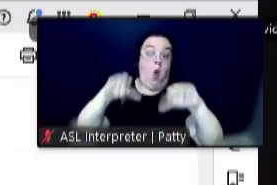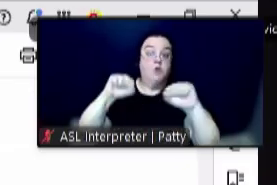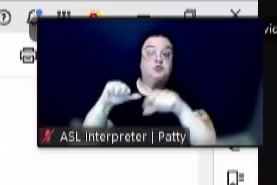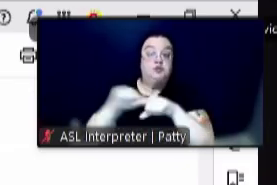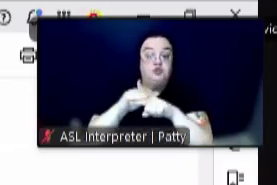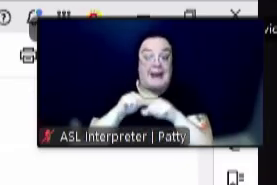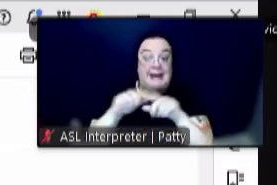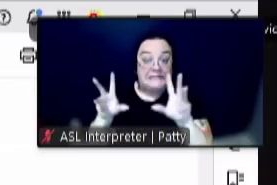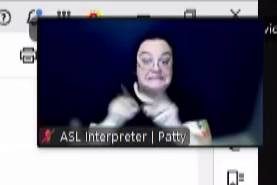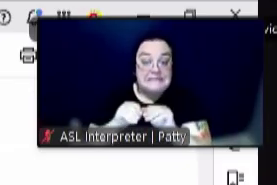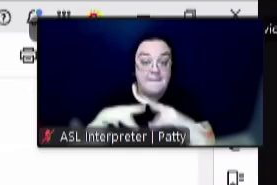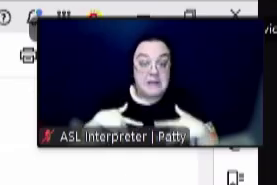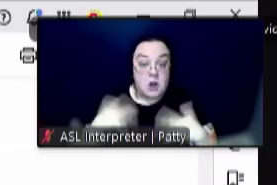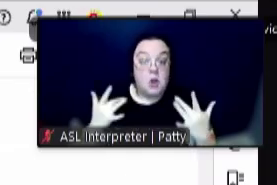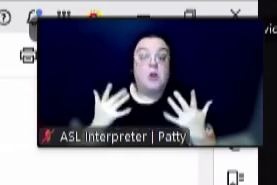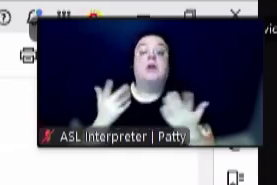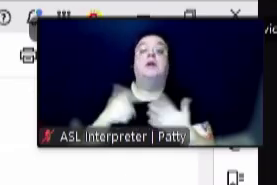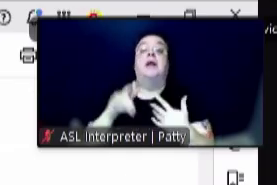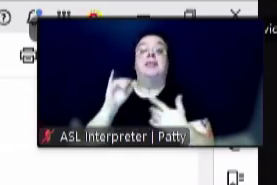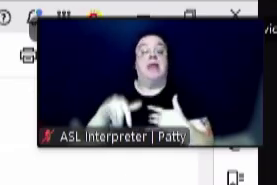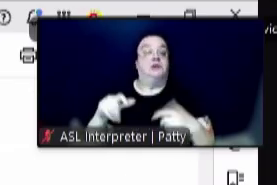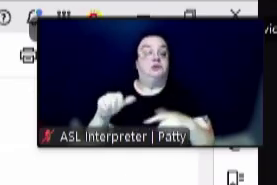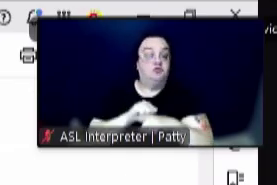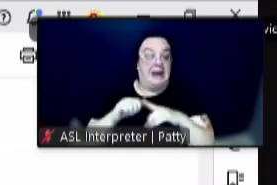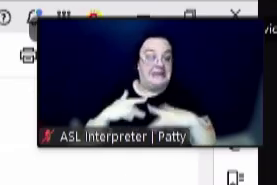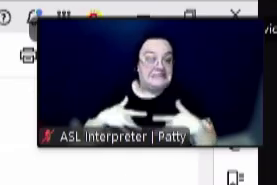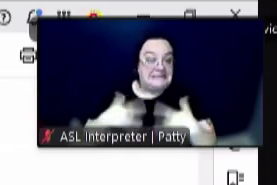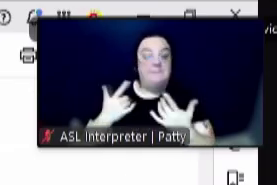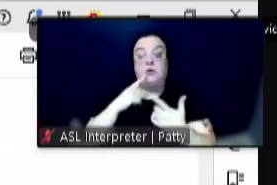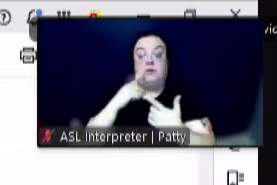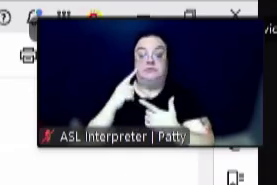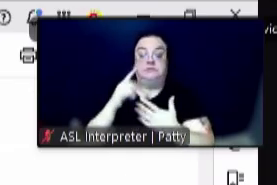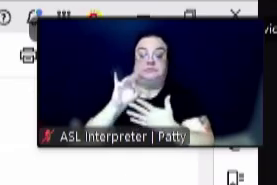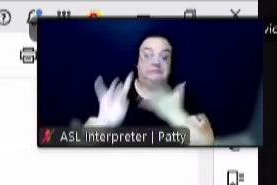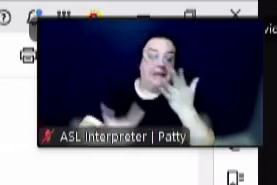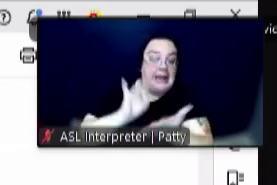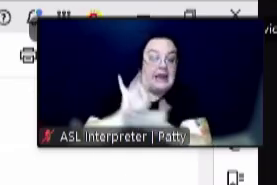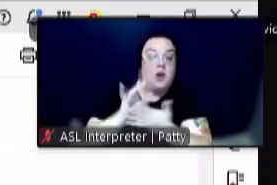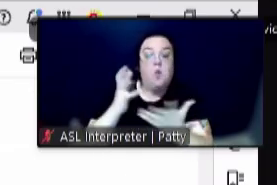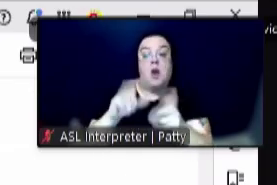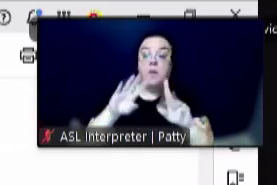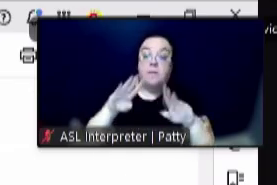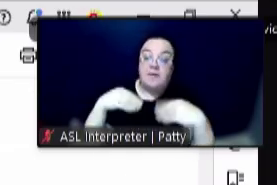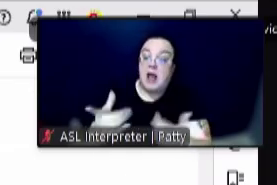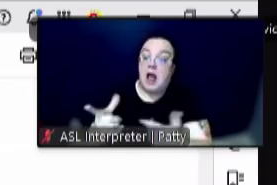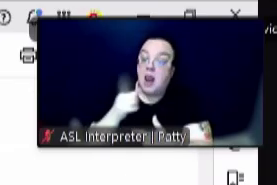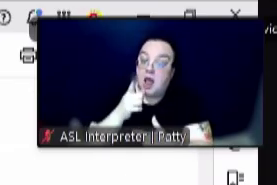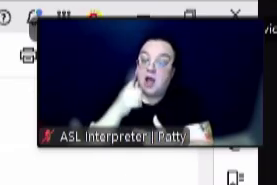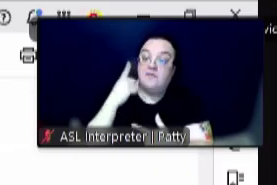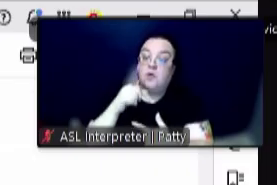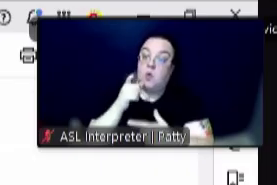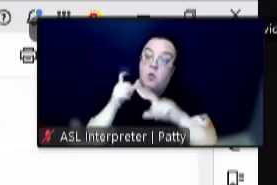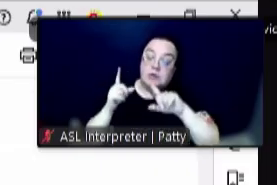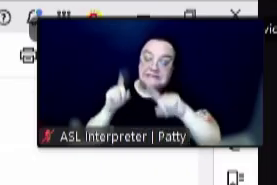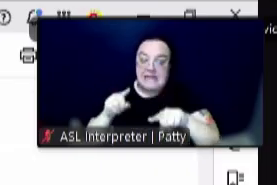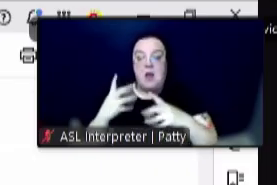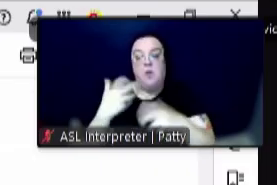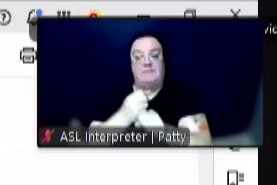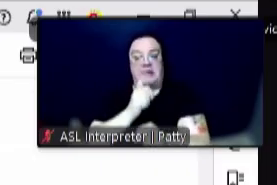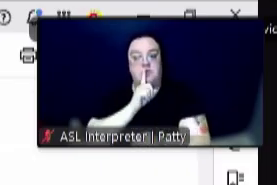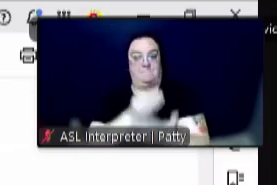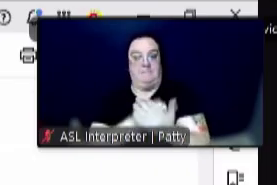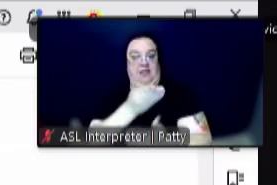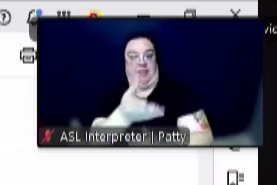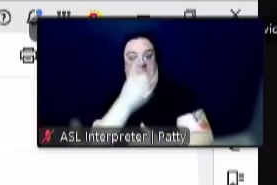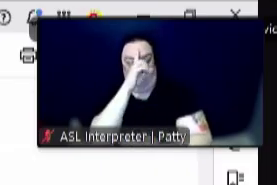seminar, and the training seminar runs 8 hours, so we want to provide lunch to the attendees. We want to be able to have that money in there. But